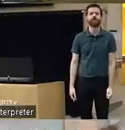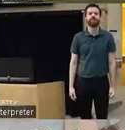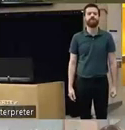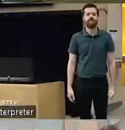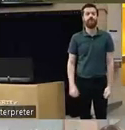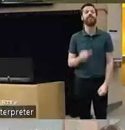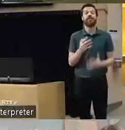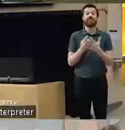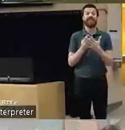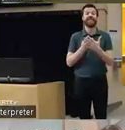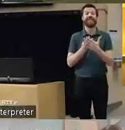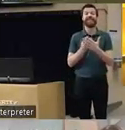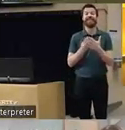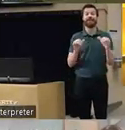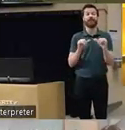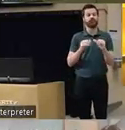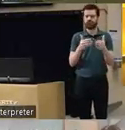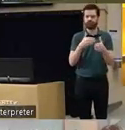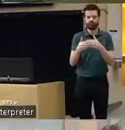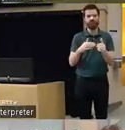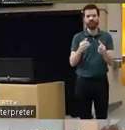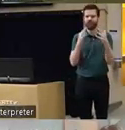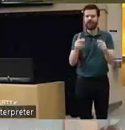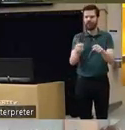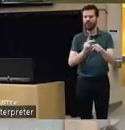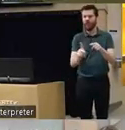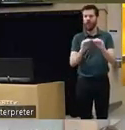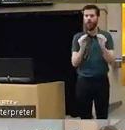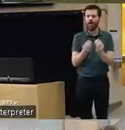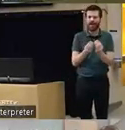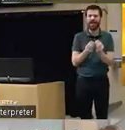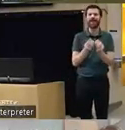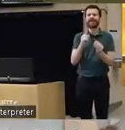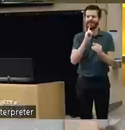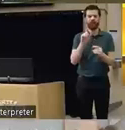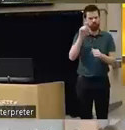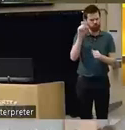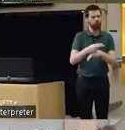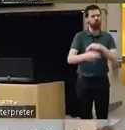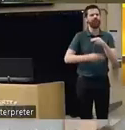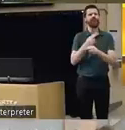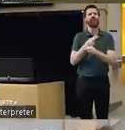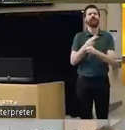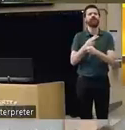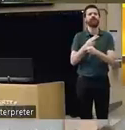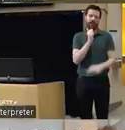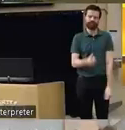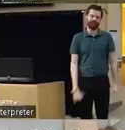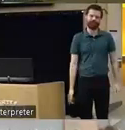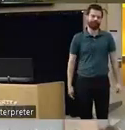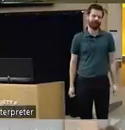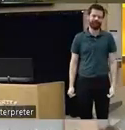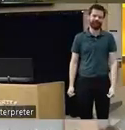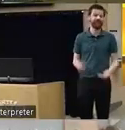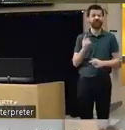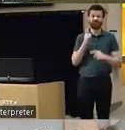screening measures, despite many of our professional organizations saying they are and should be universal, are not. And there is